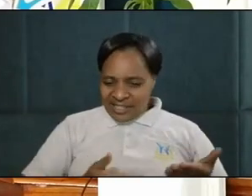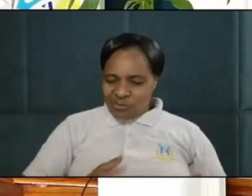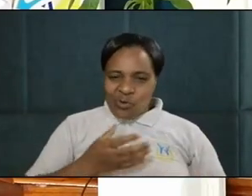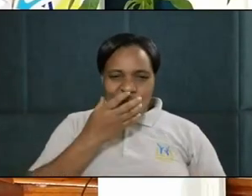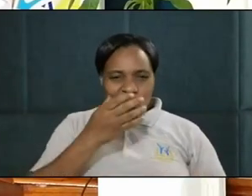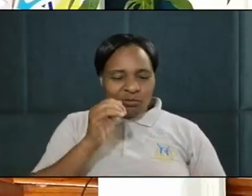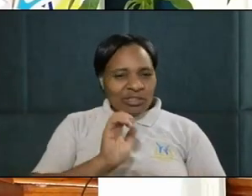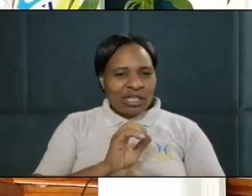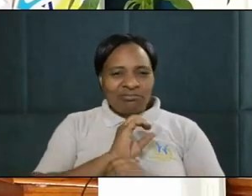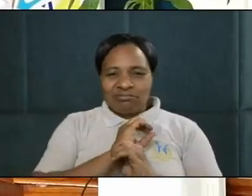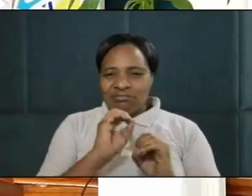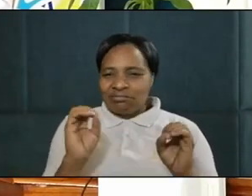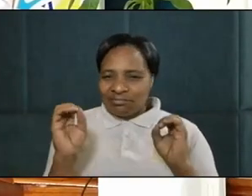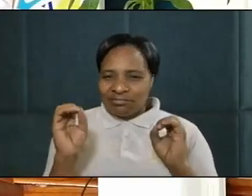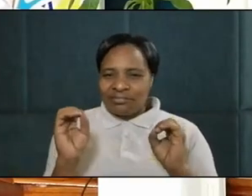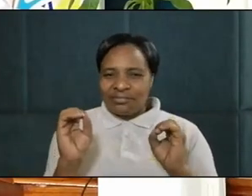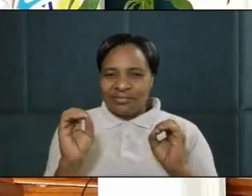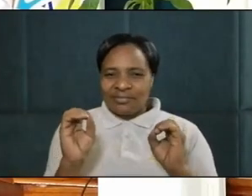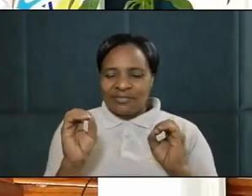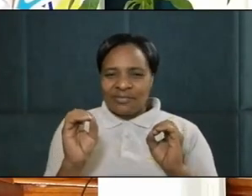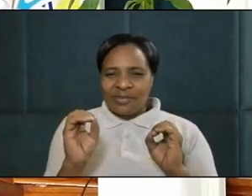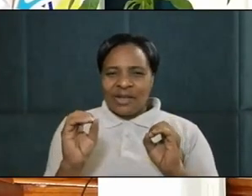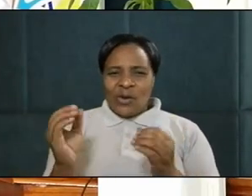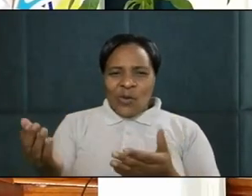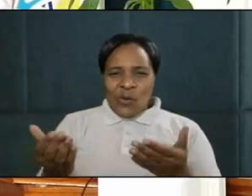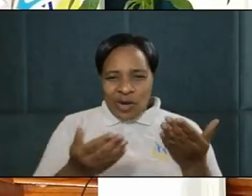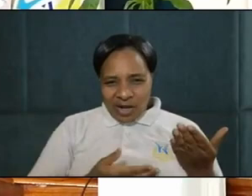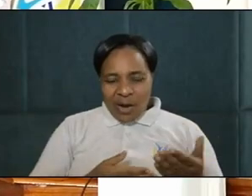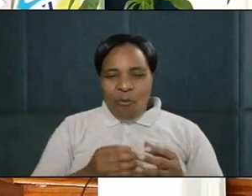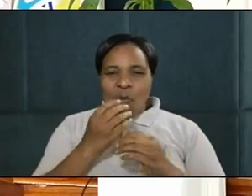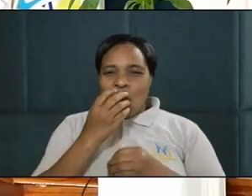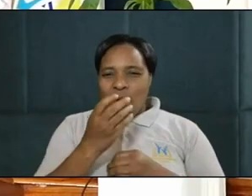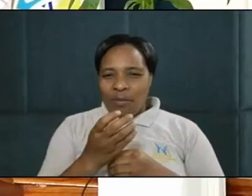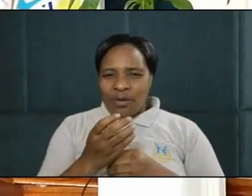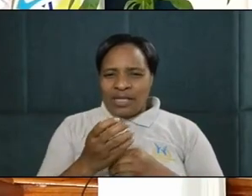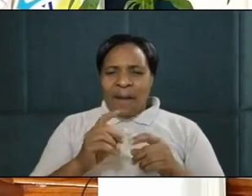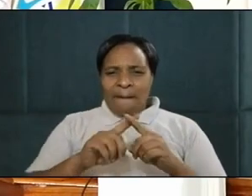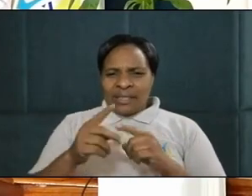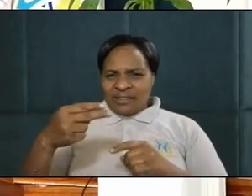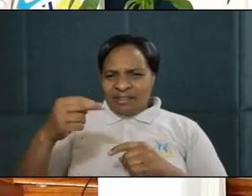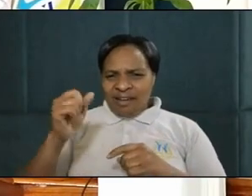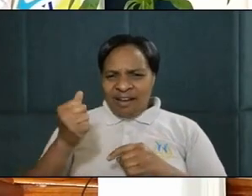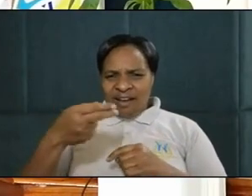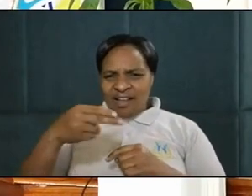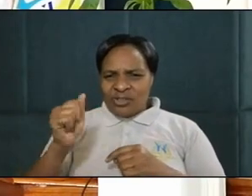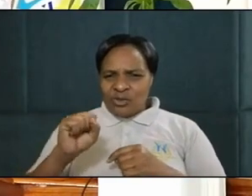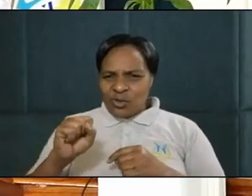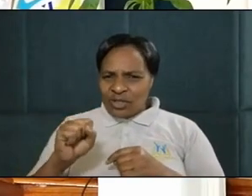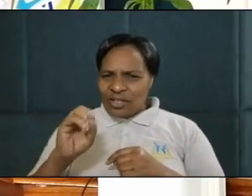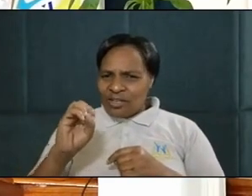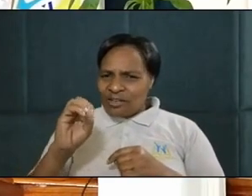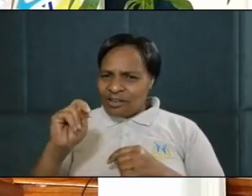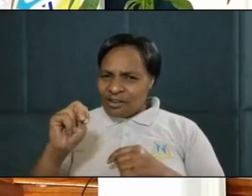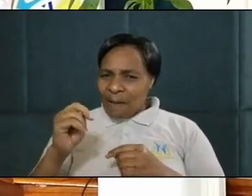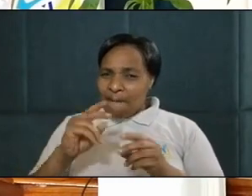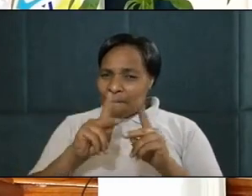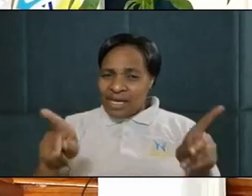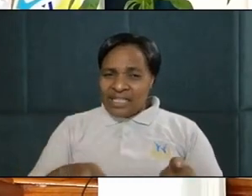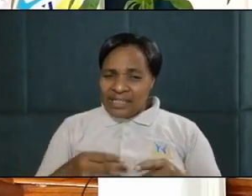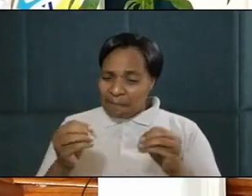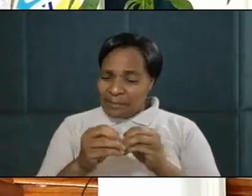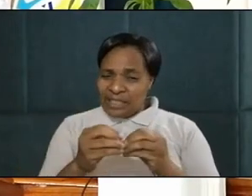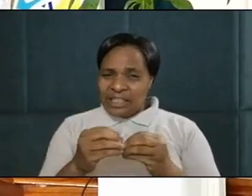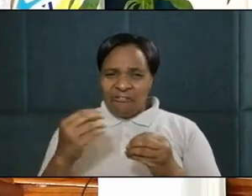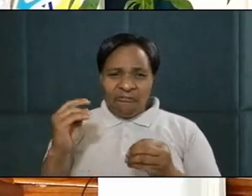the church, but the opposite happens. He is welcomed warmly, and from Nason's place, he goes to see, to meet some people. Whom does he